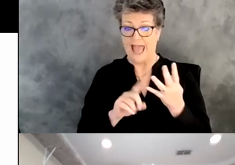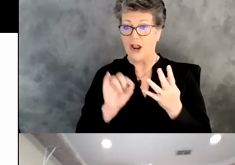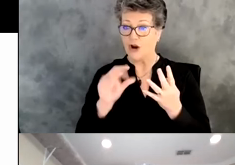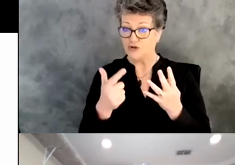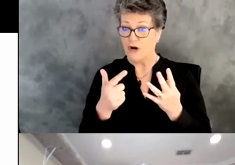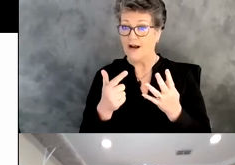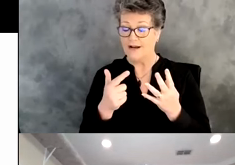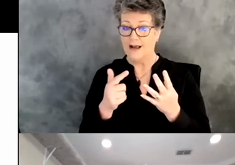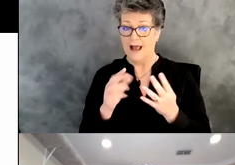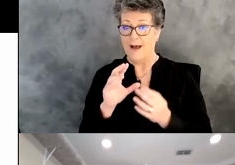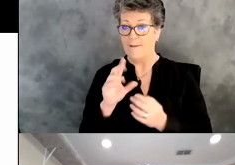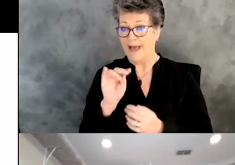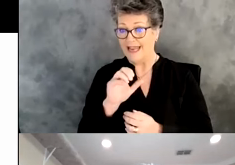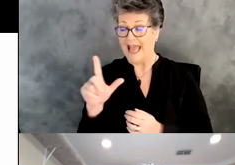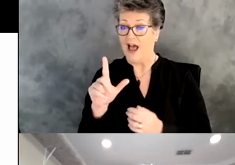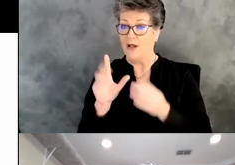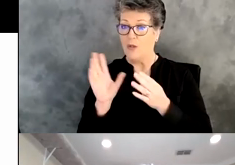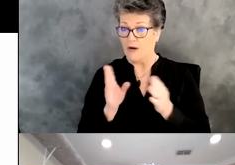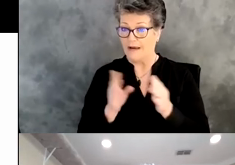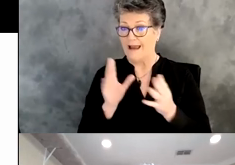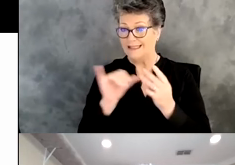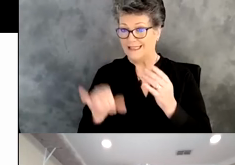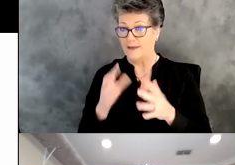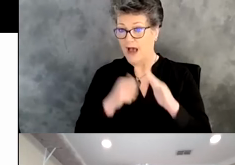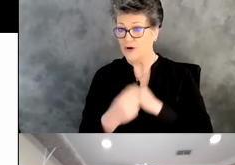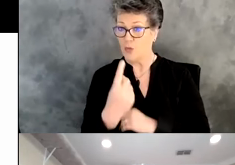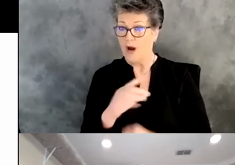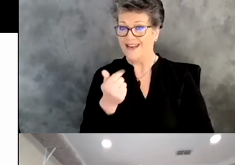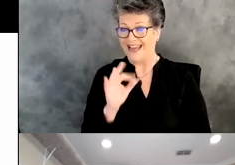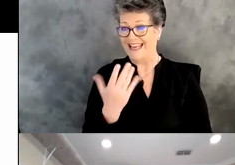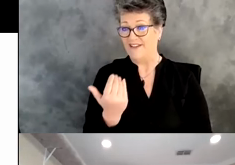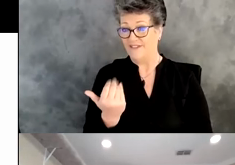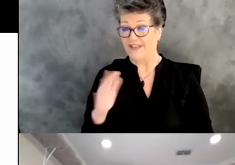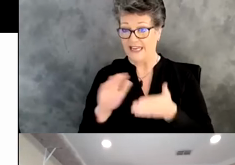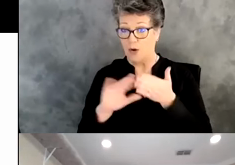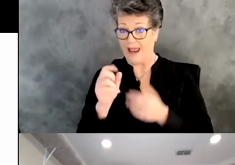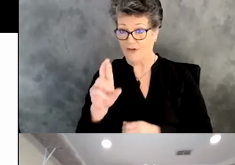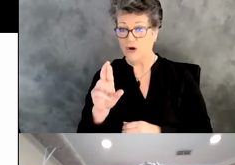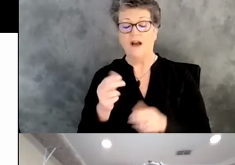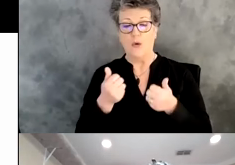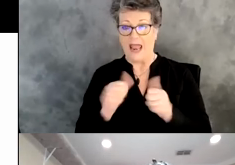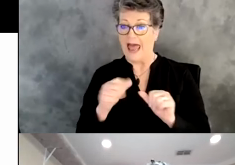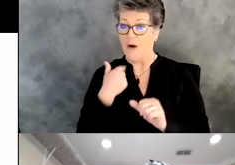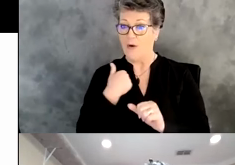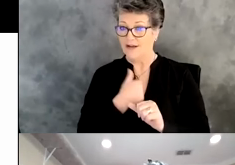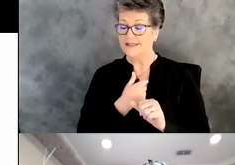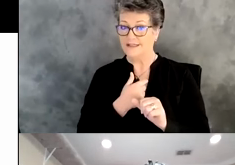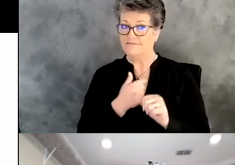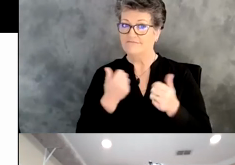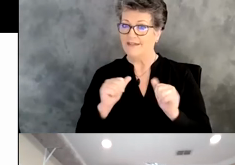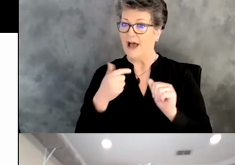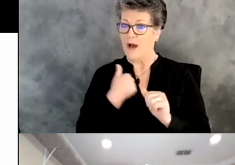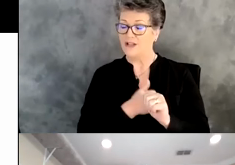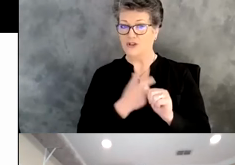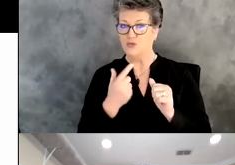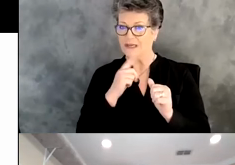organized delivery system under one 1915B waiver. This will really allow us to streamline our policies all across the